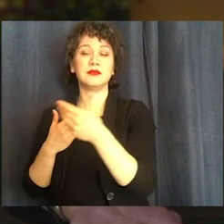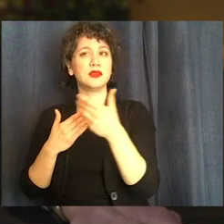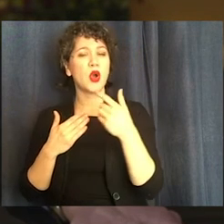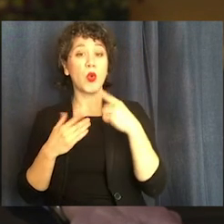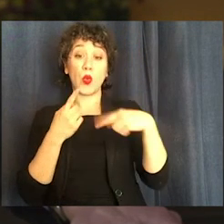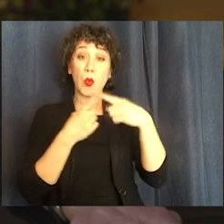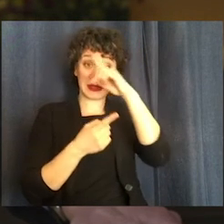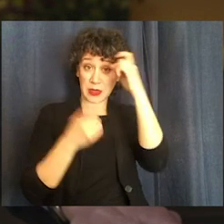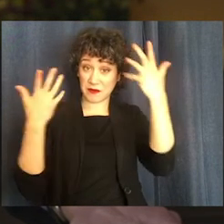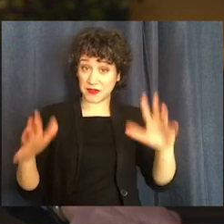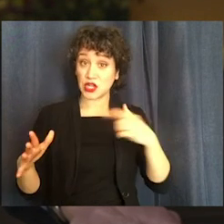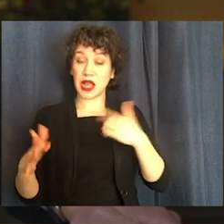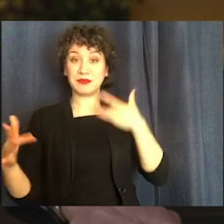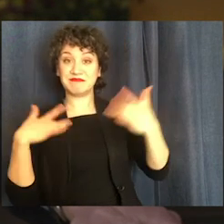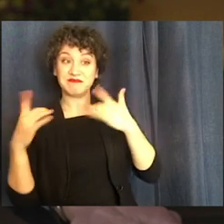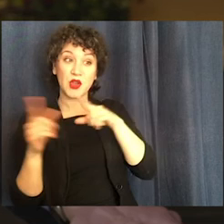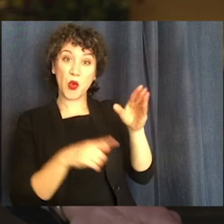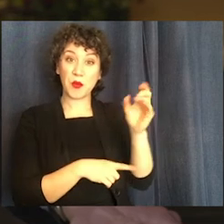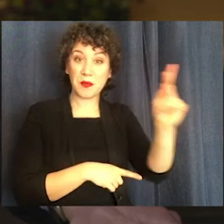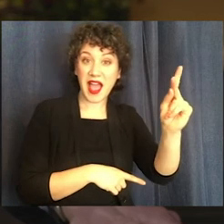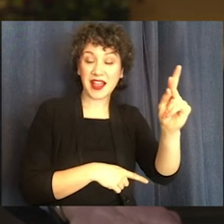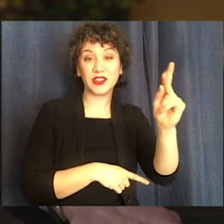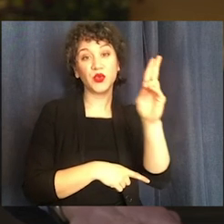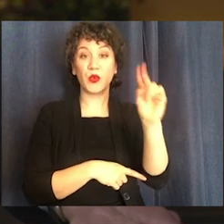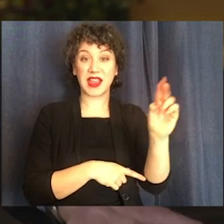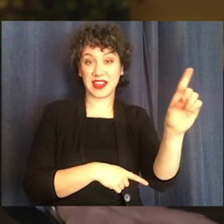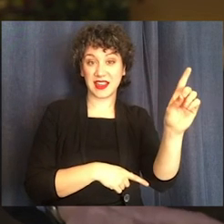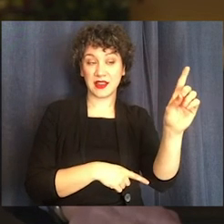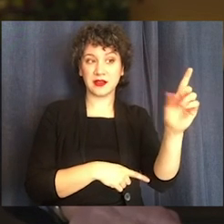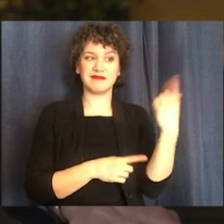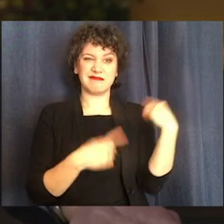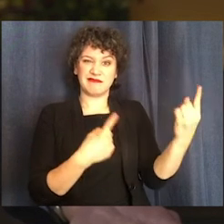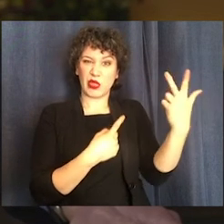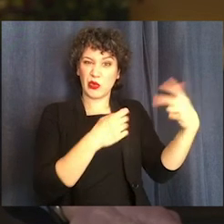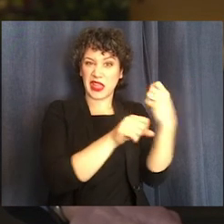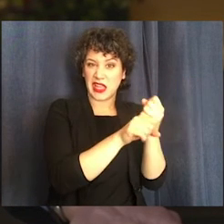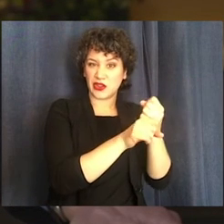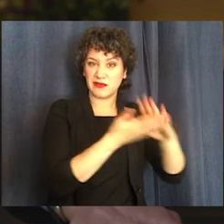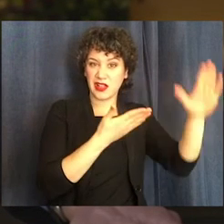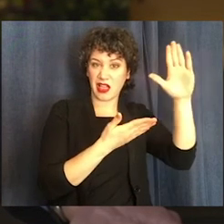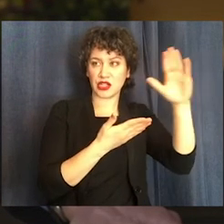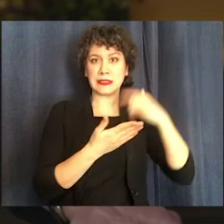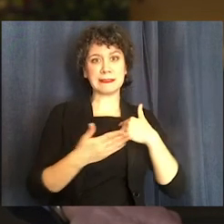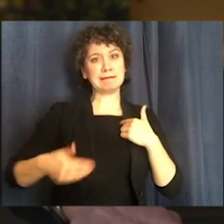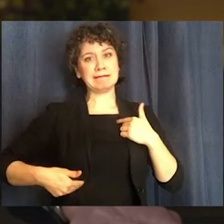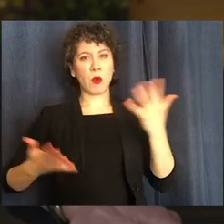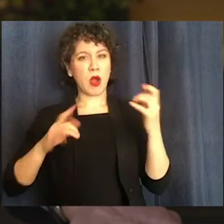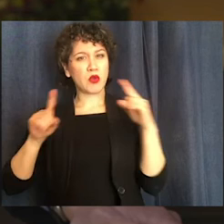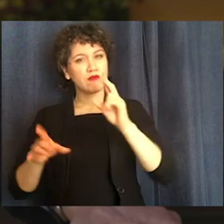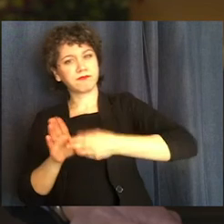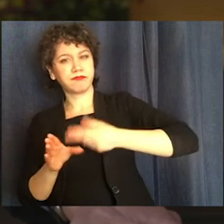fall semester off and enlisted in the Army. This was my attempt to resume that plan I had as a high school senior and see it through